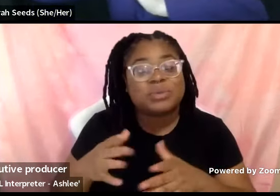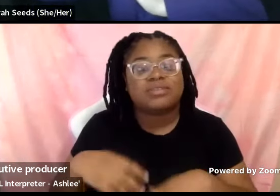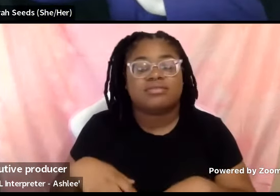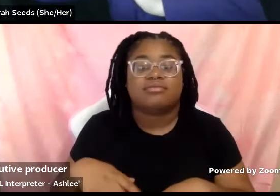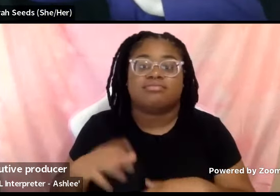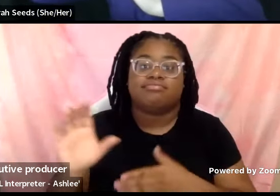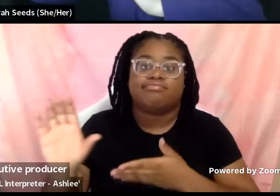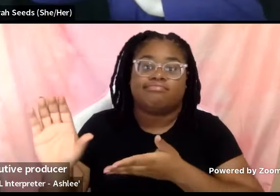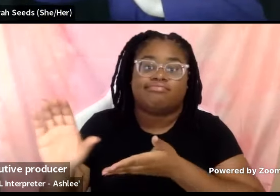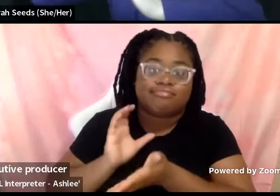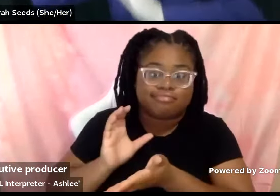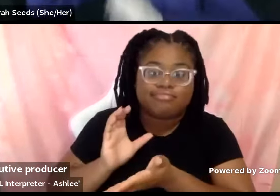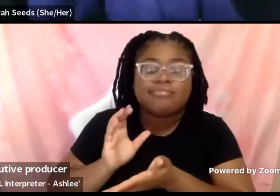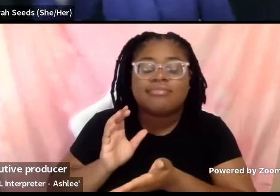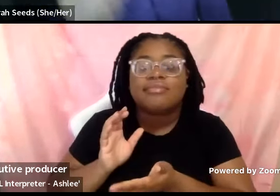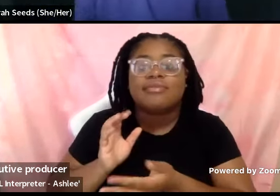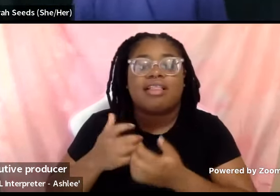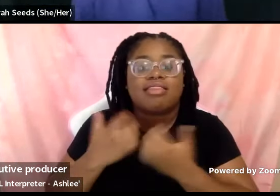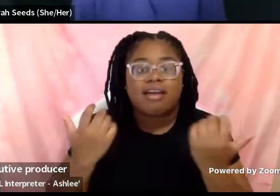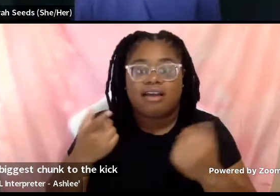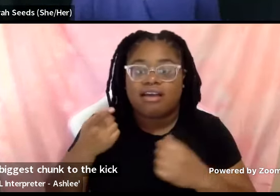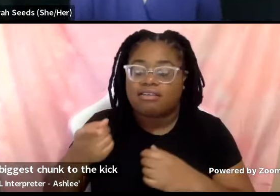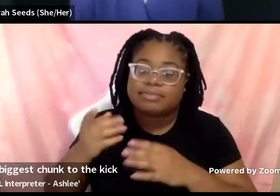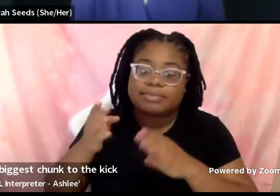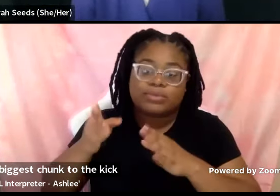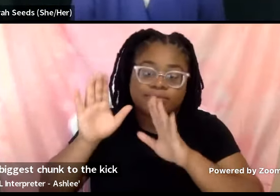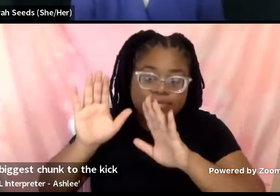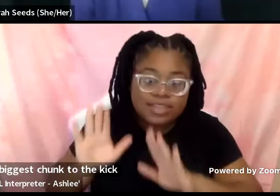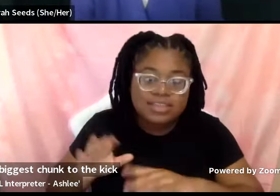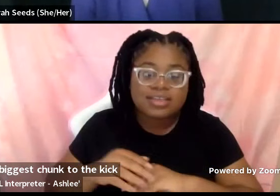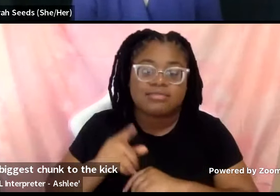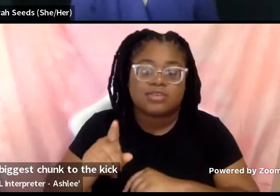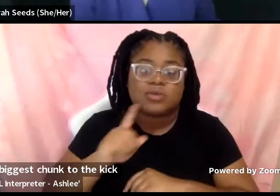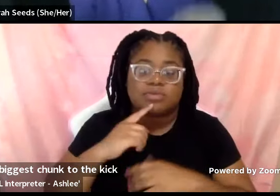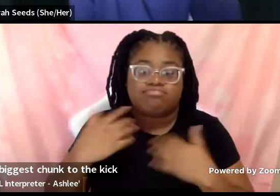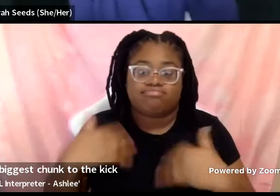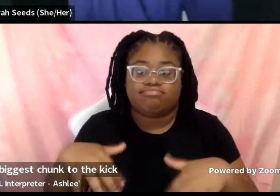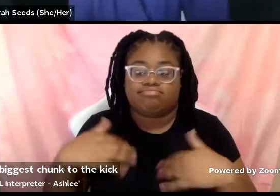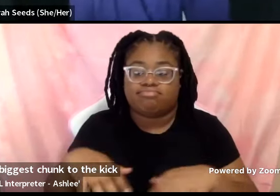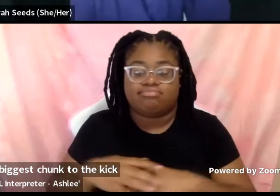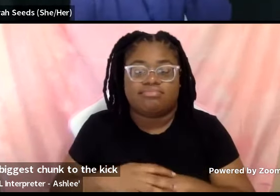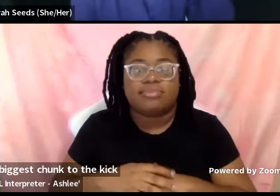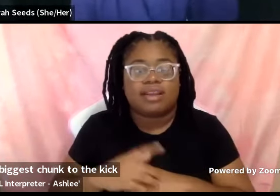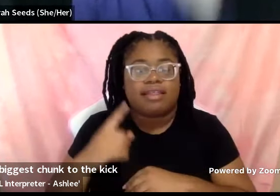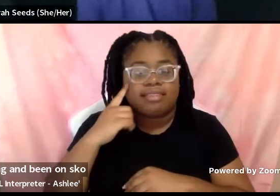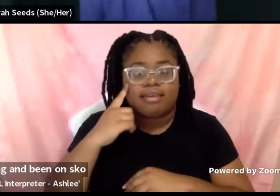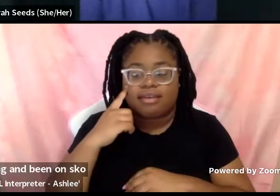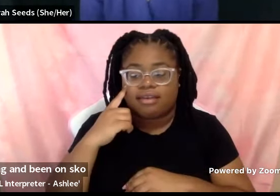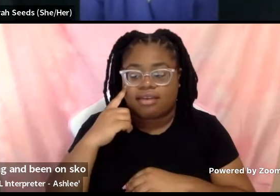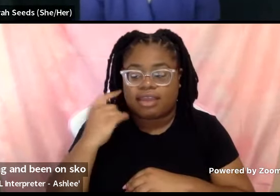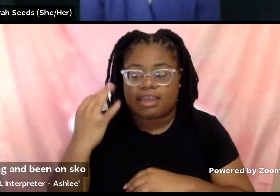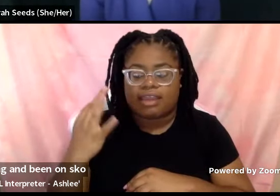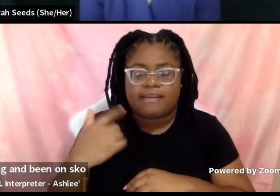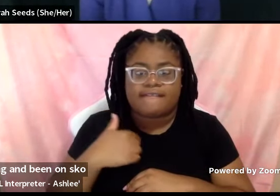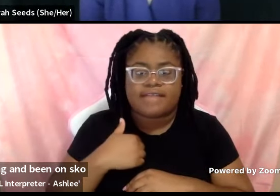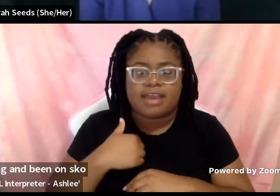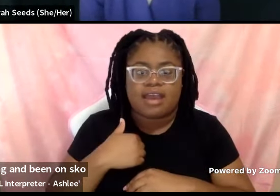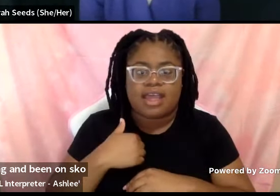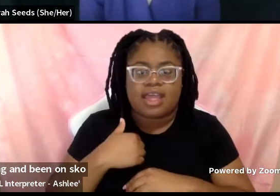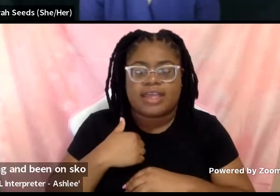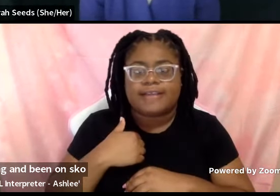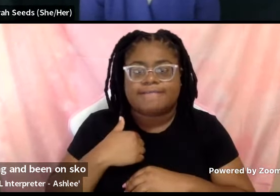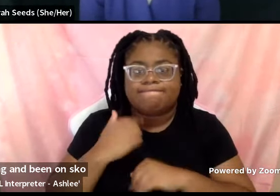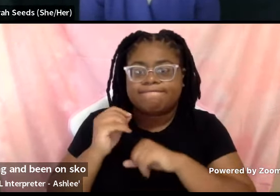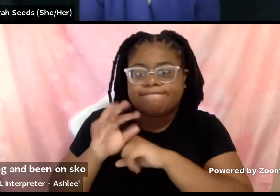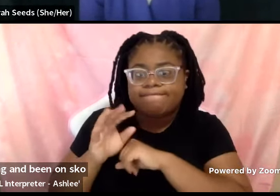he's amazing and has been on so many projects with us. He's incredible. So I think definitely, like, if I were to give someone advice who's thinking